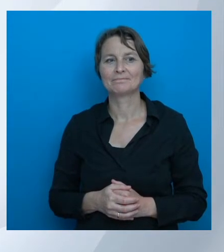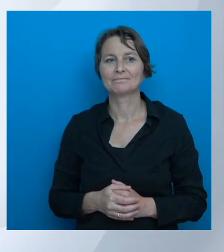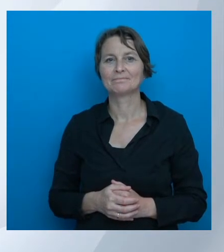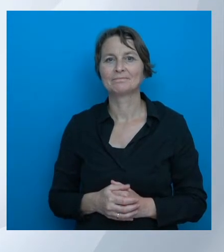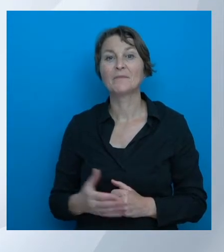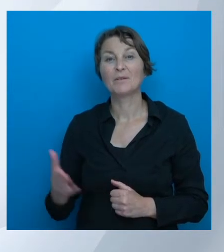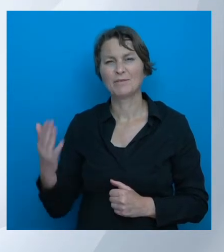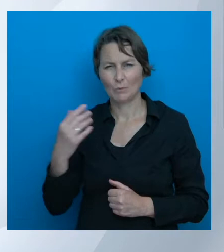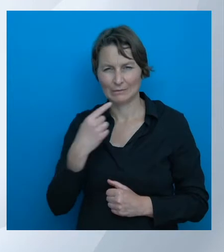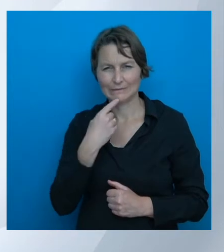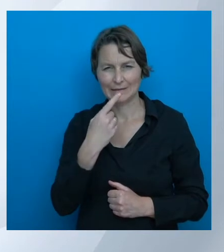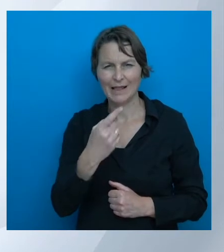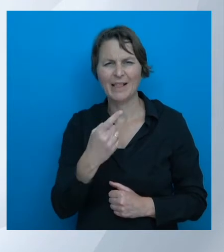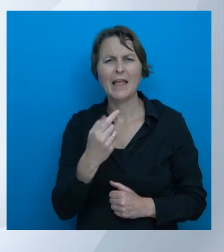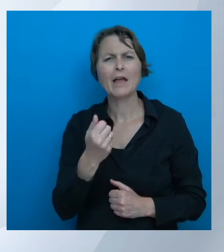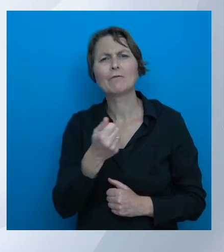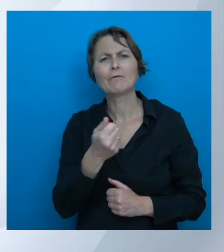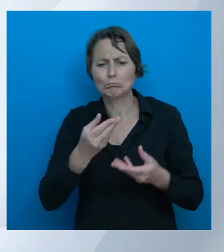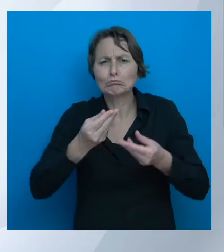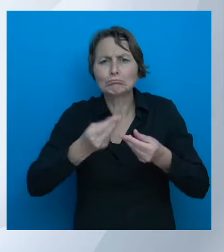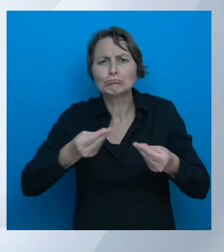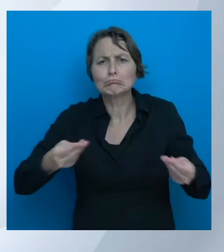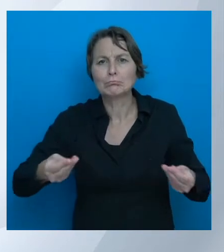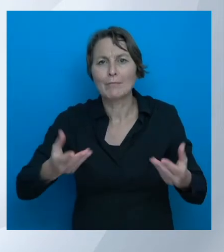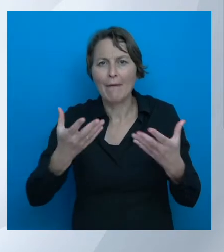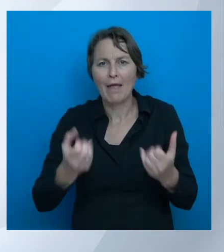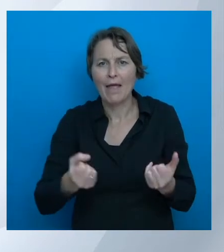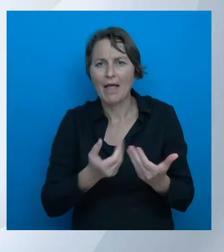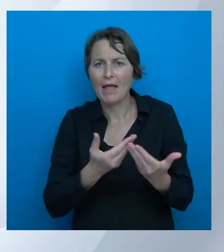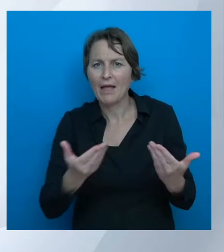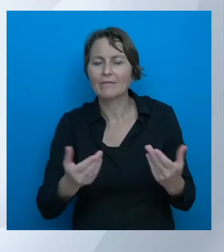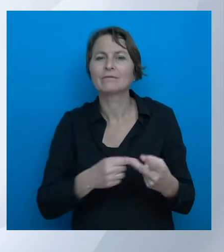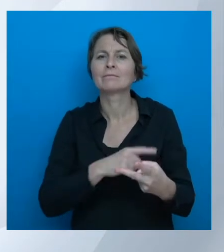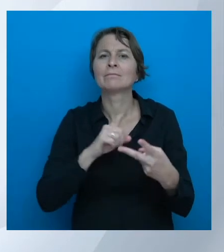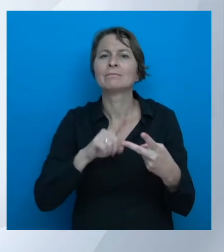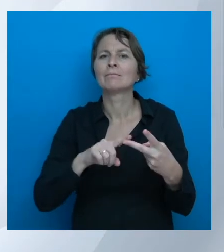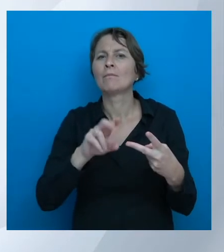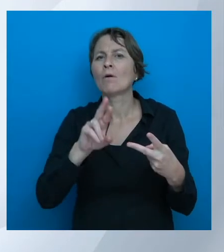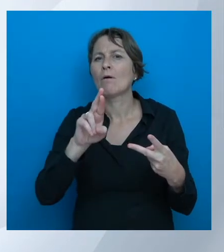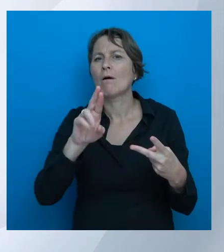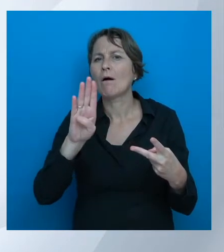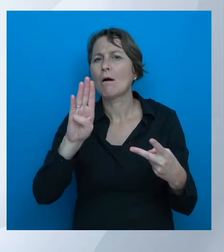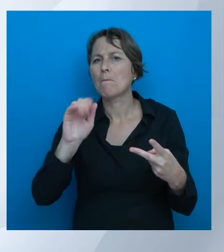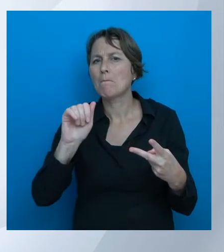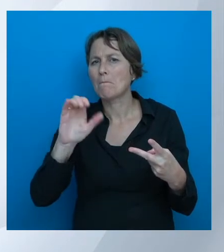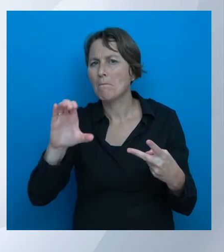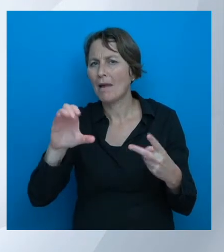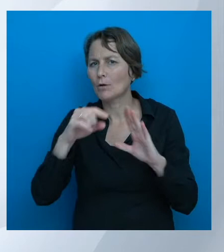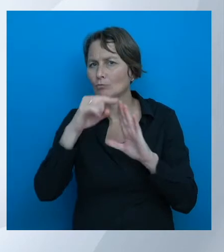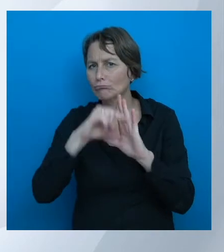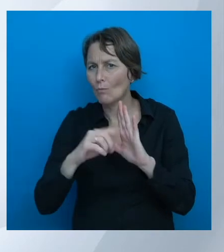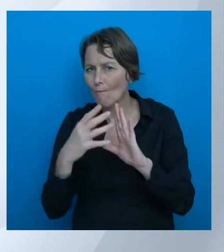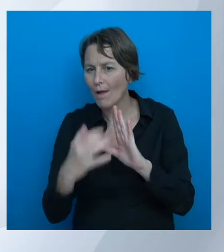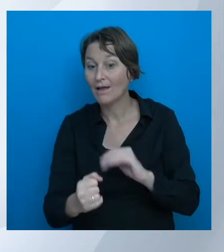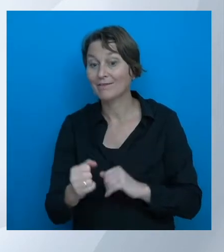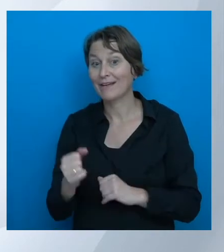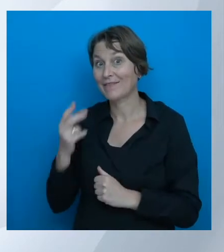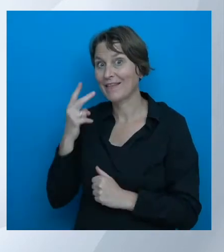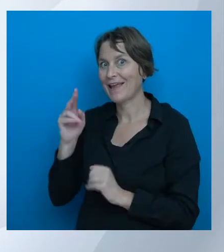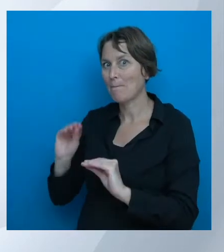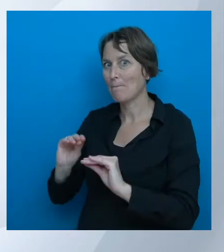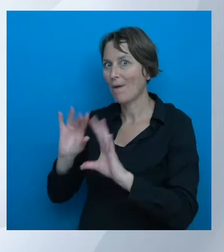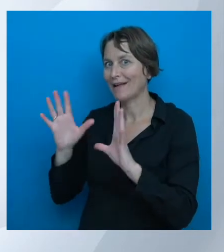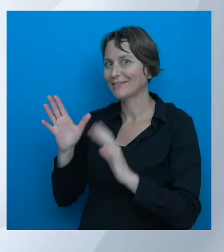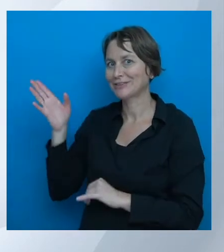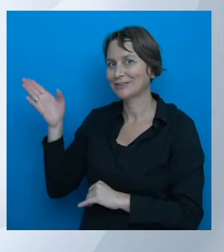resources. There's a few RBAC rules, and here is the magic.